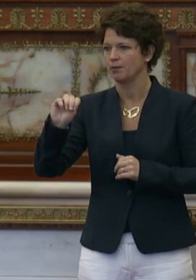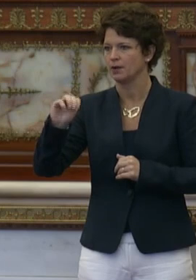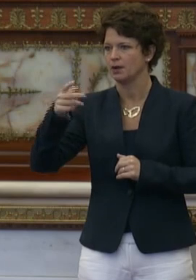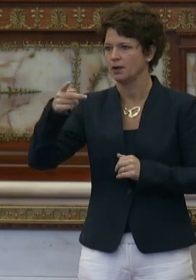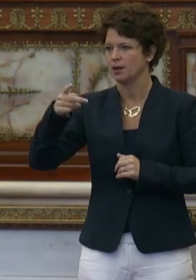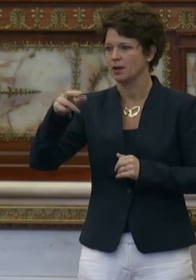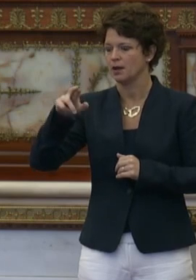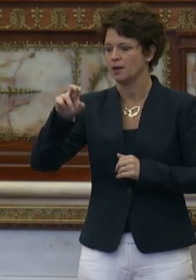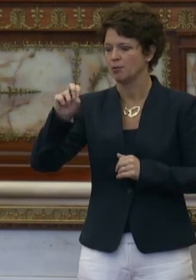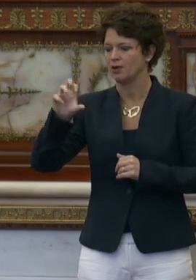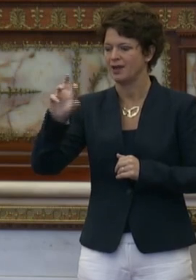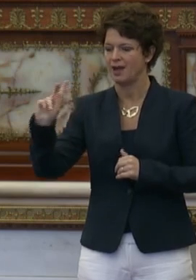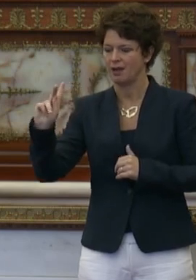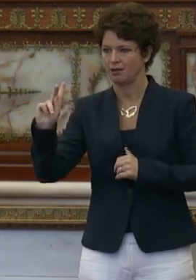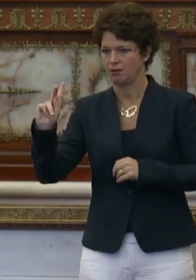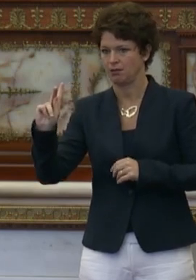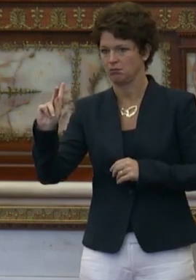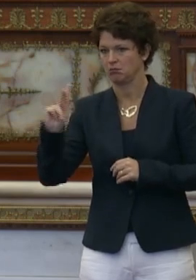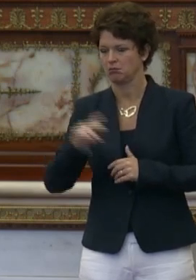Priek.